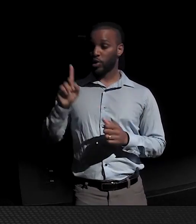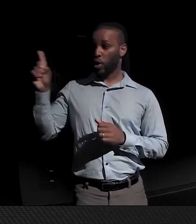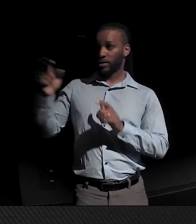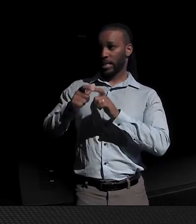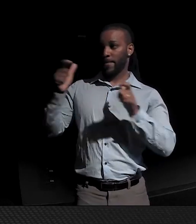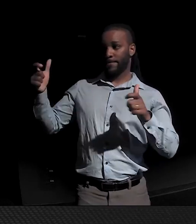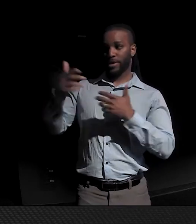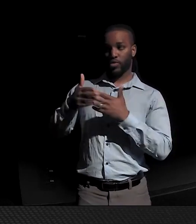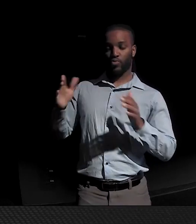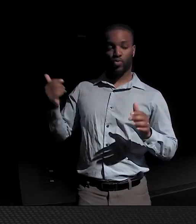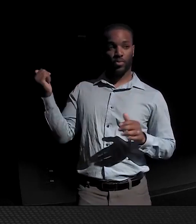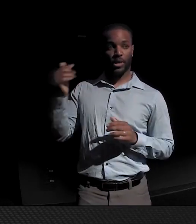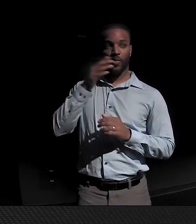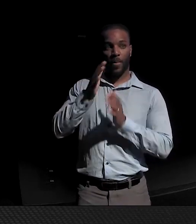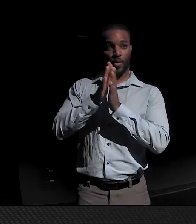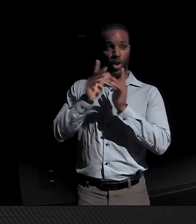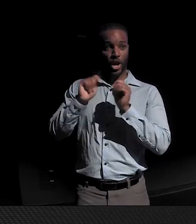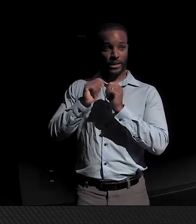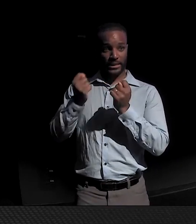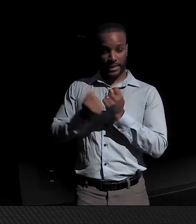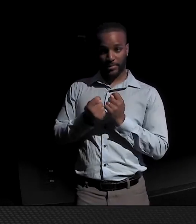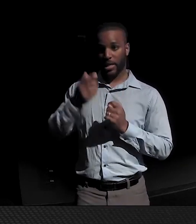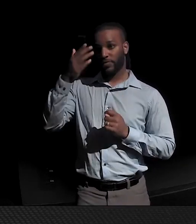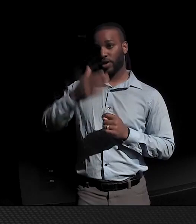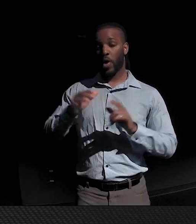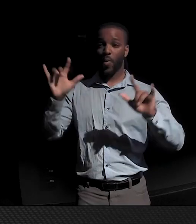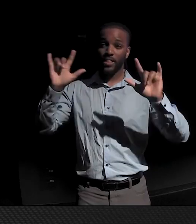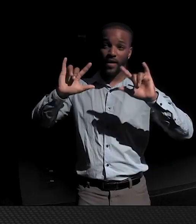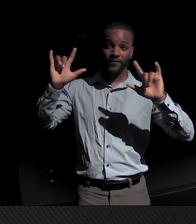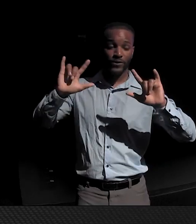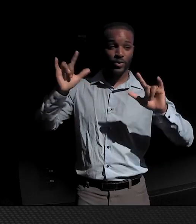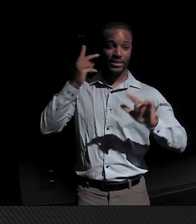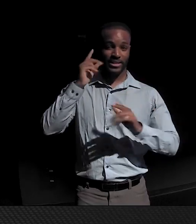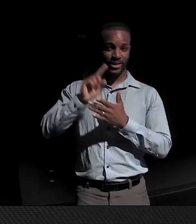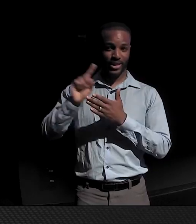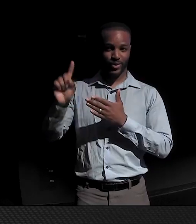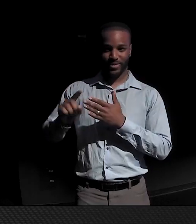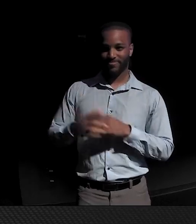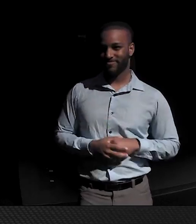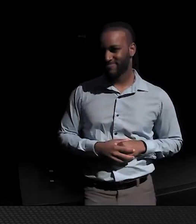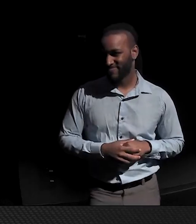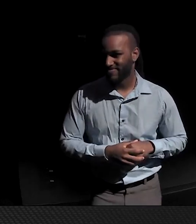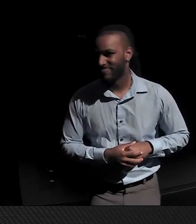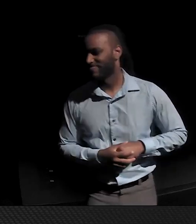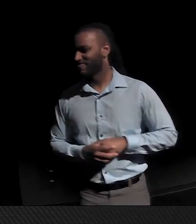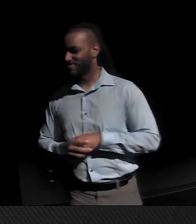to the big room, and there'll be prayer teams down front. We love you. See you next week.